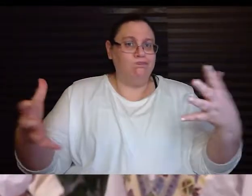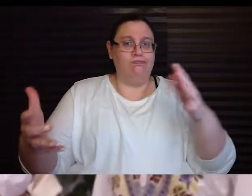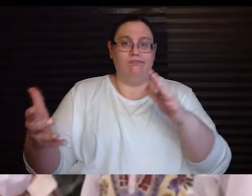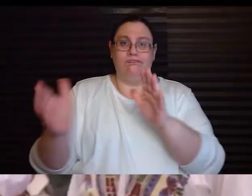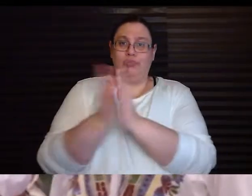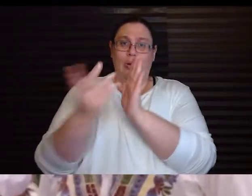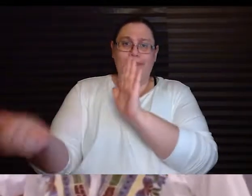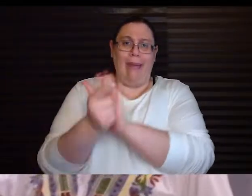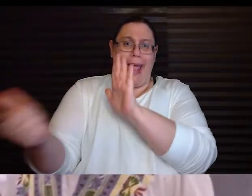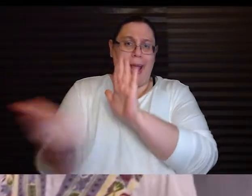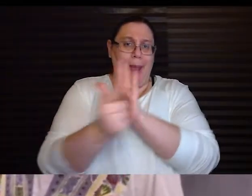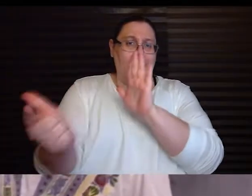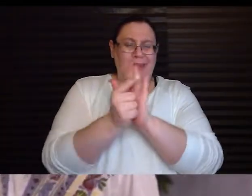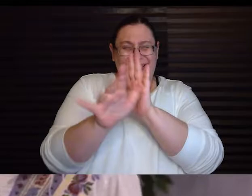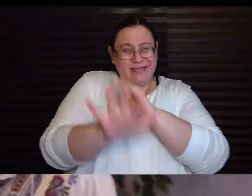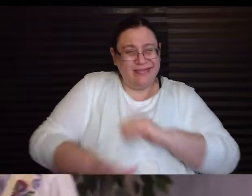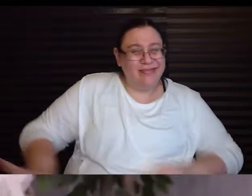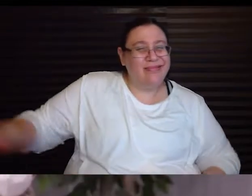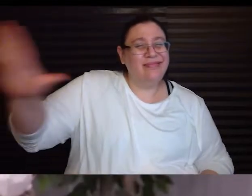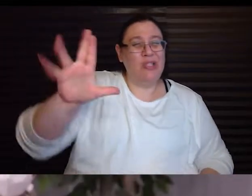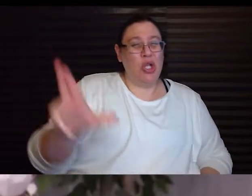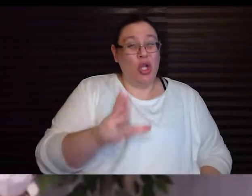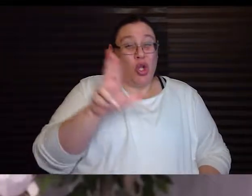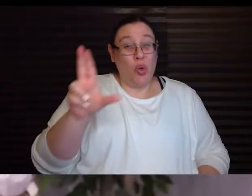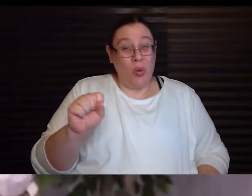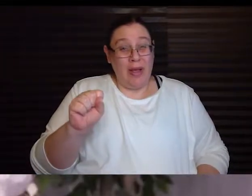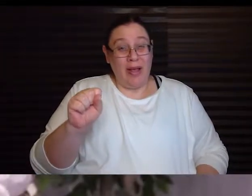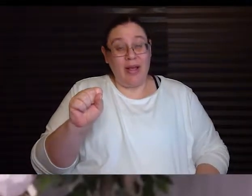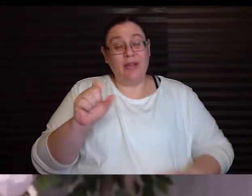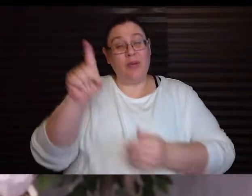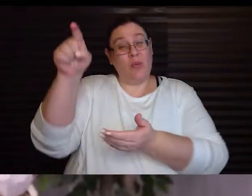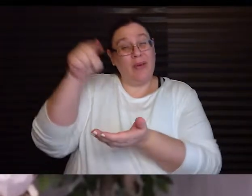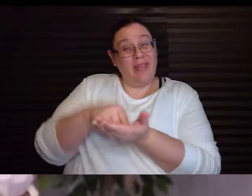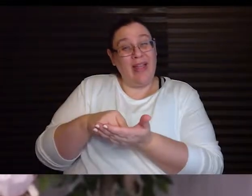book bans across this country.